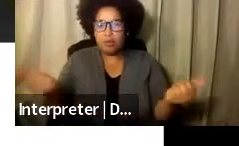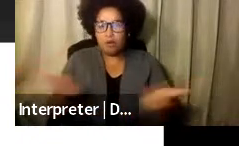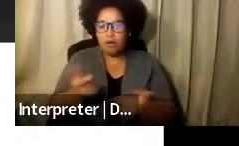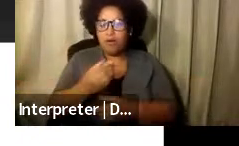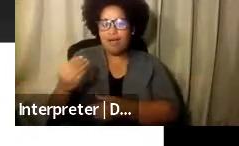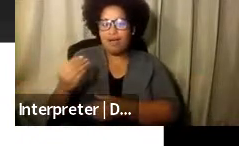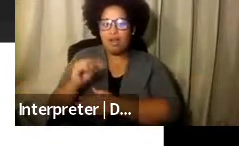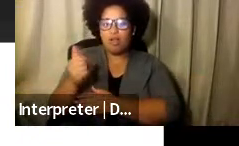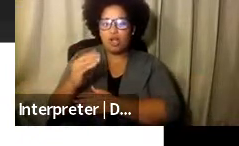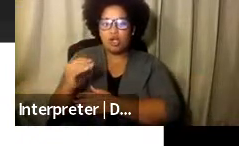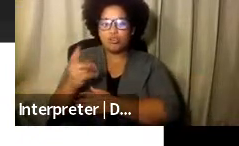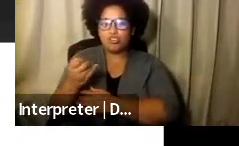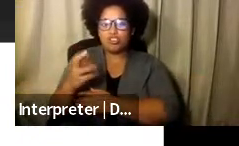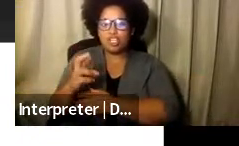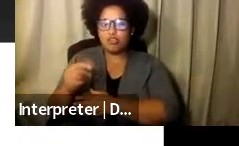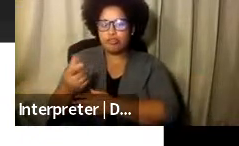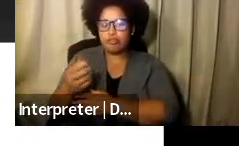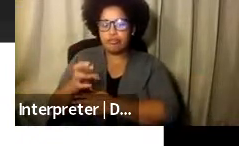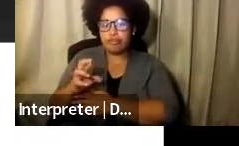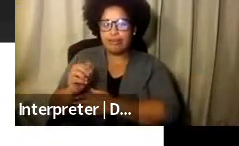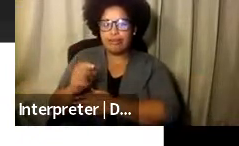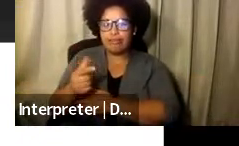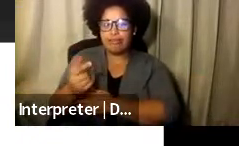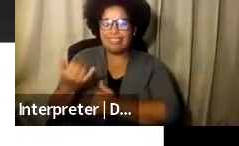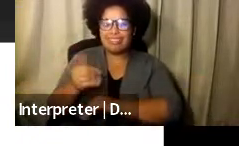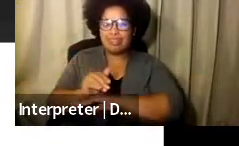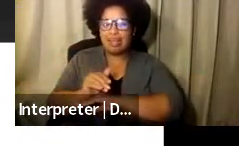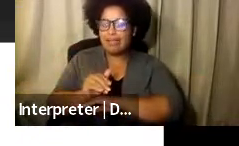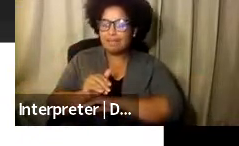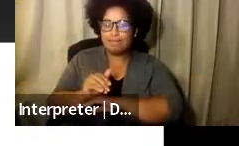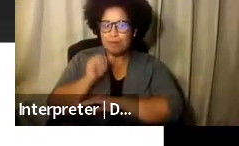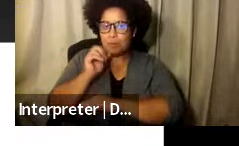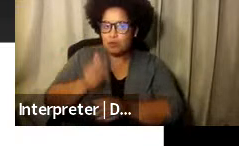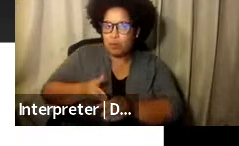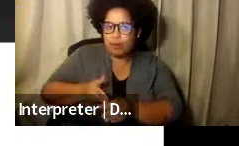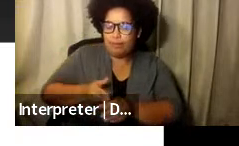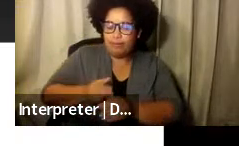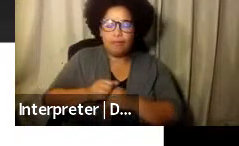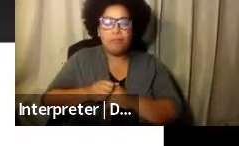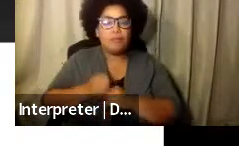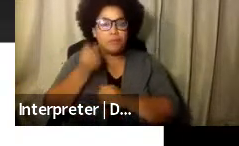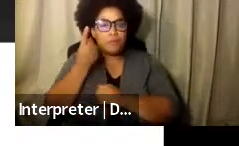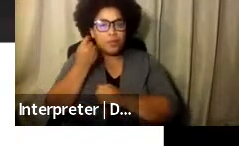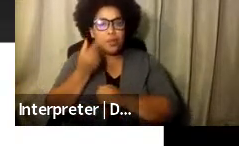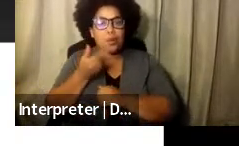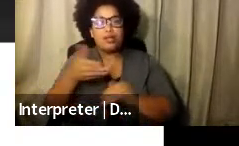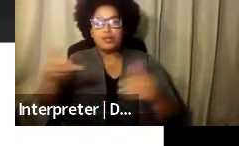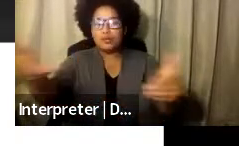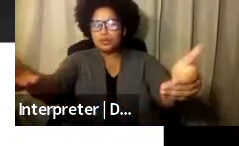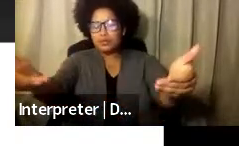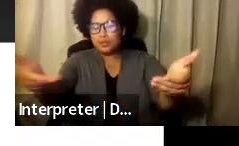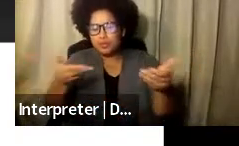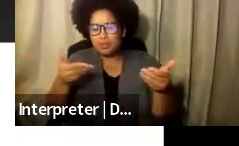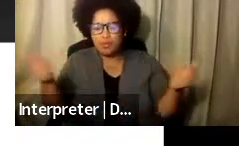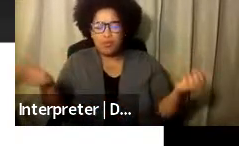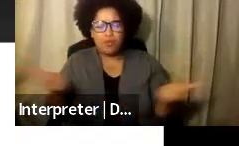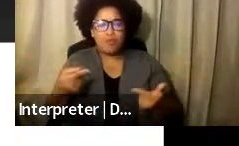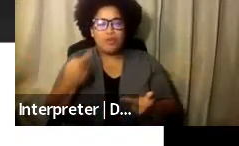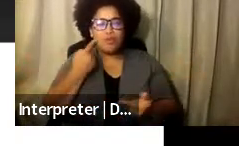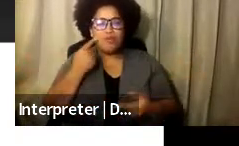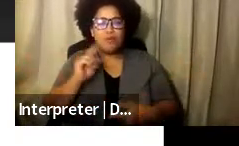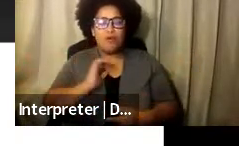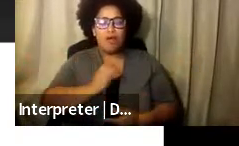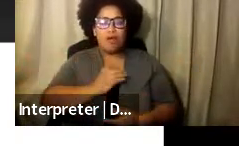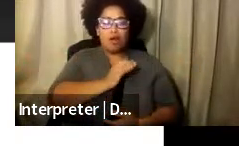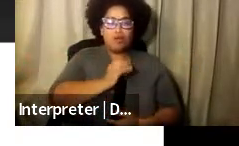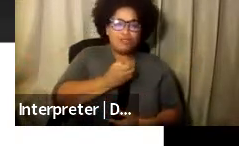Hodge, is actually out tonight, and so just wanted to give everyone a warm welcome on behalf of the co-chairs,